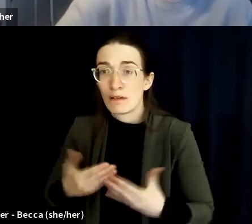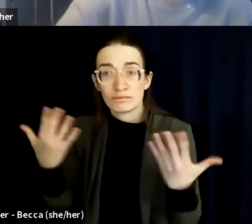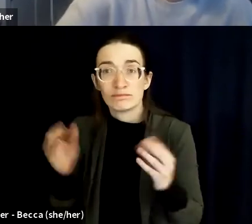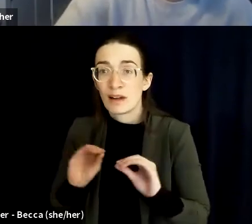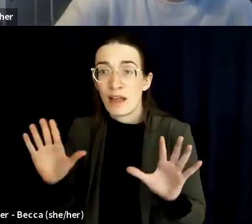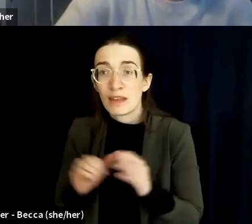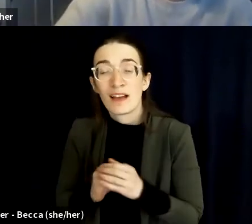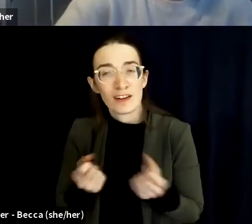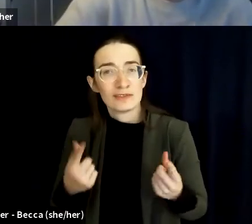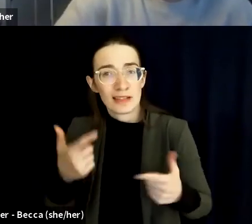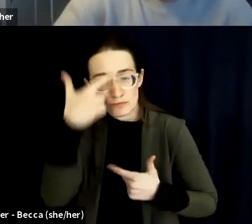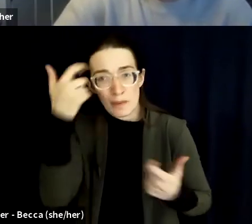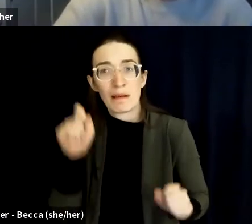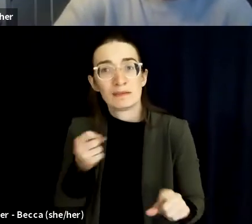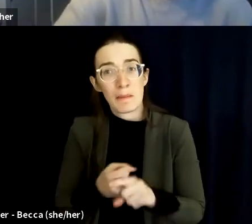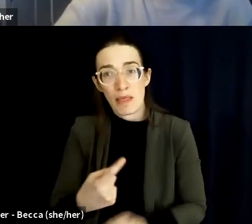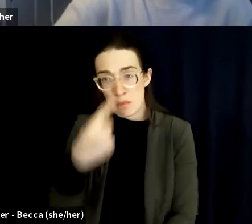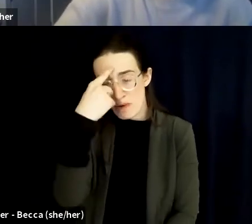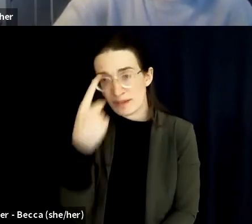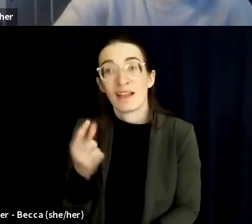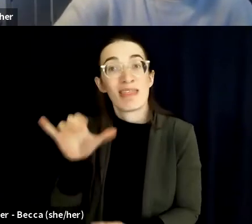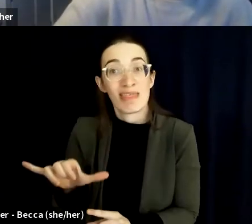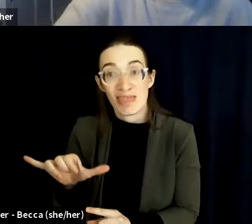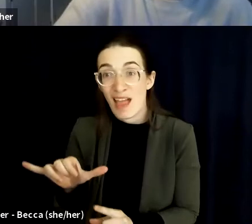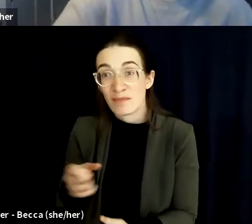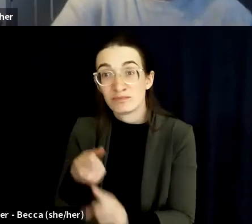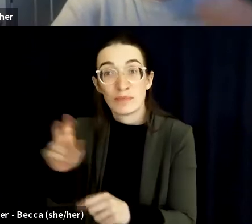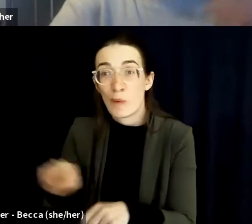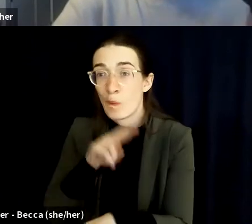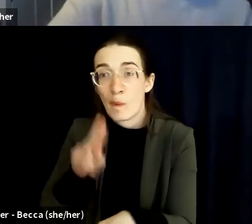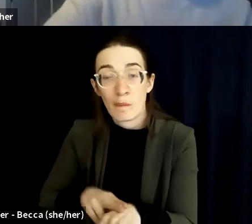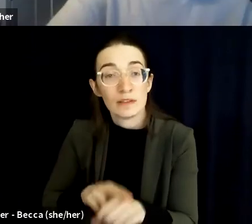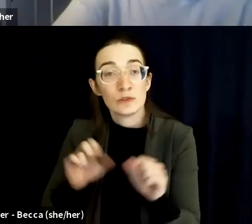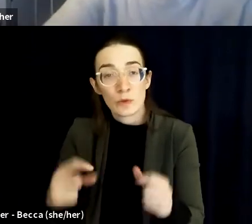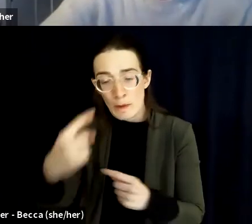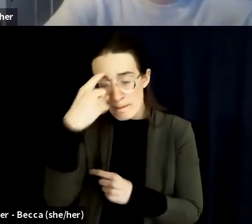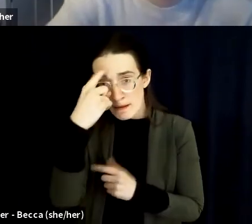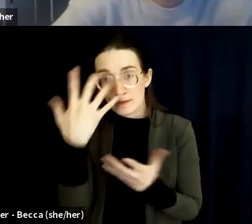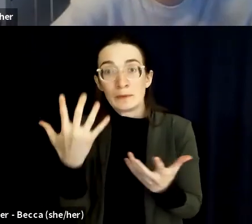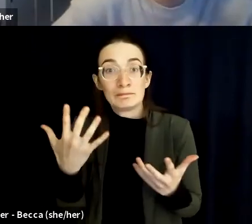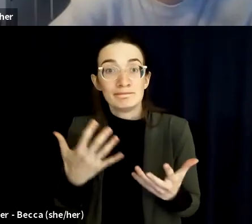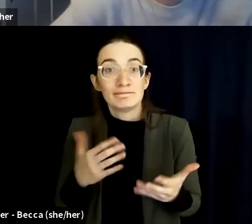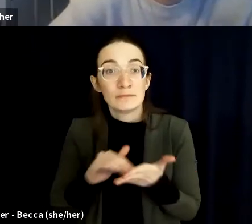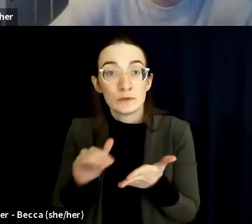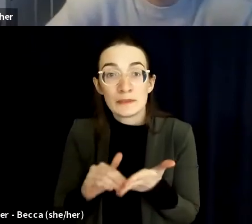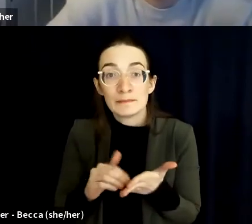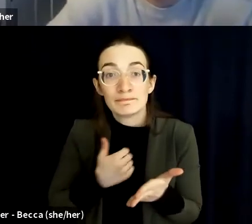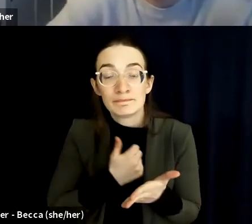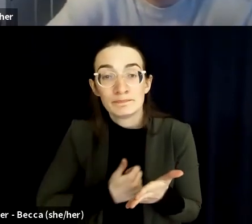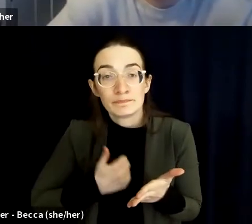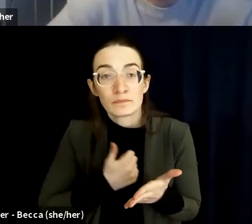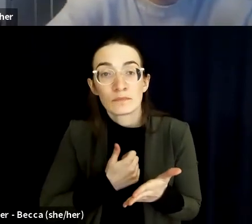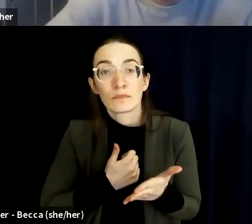on the brain. And that is normal. And it's thought to be one of the ways that your mind, can protect you